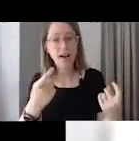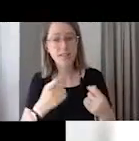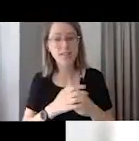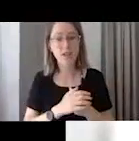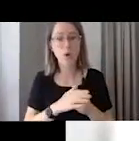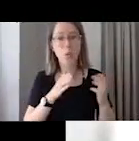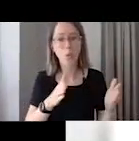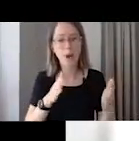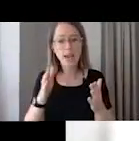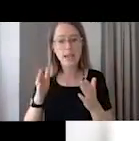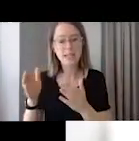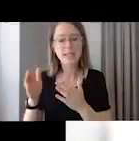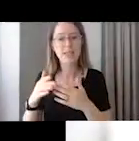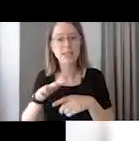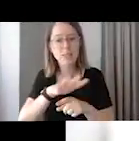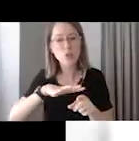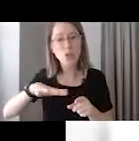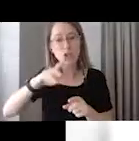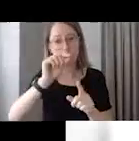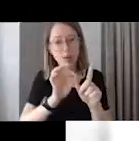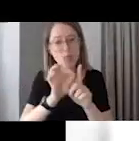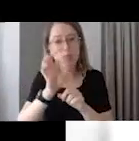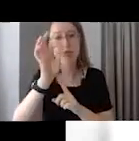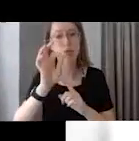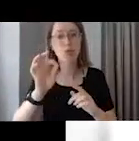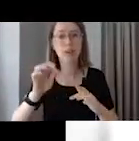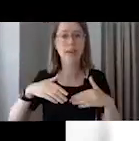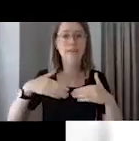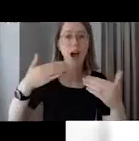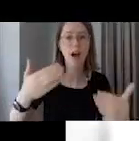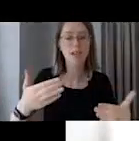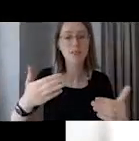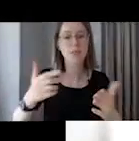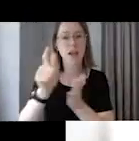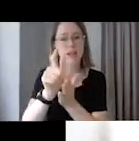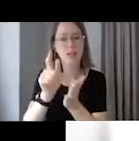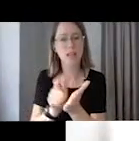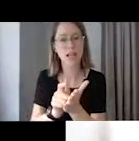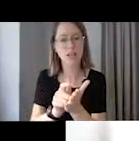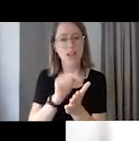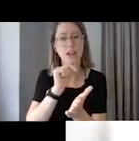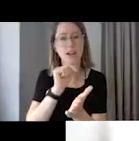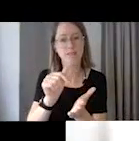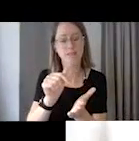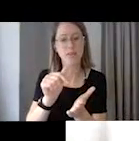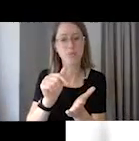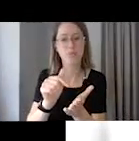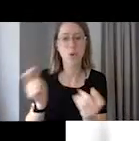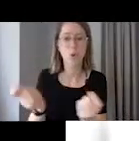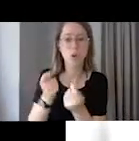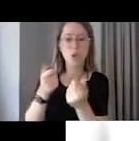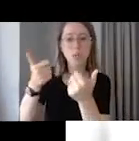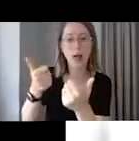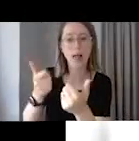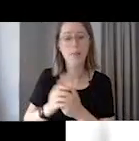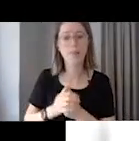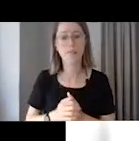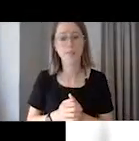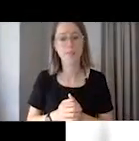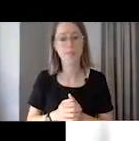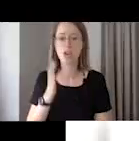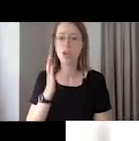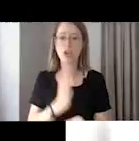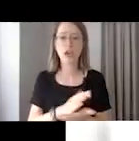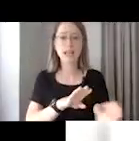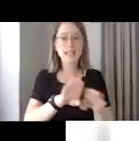that the situation can be improved and advanced by the legislation if it comes up well. And it's true, it's the same